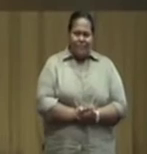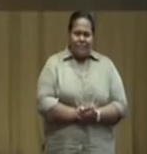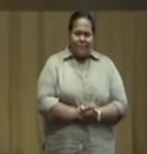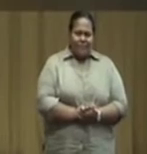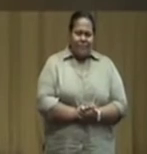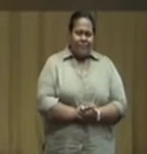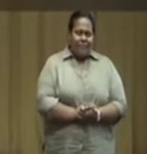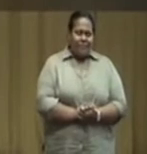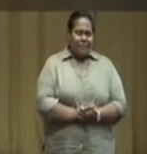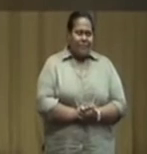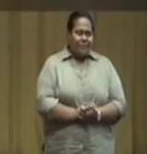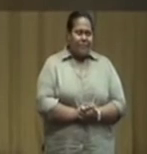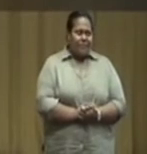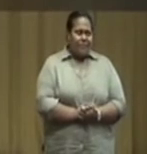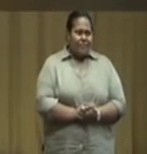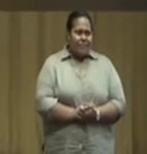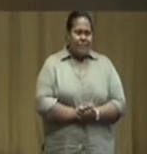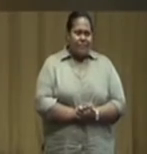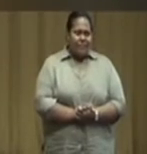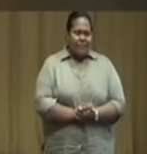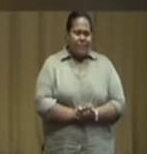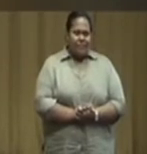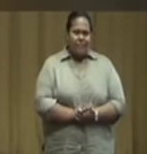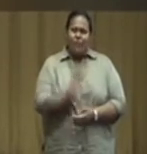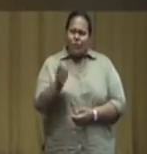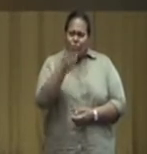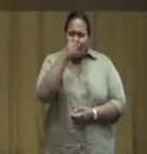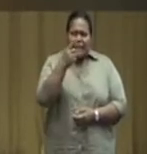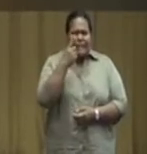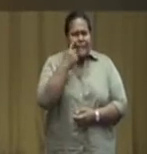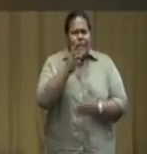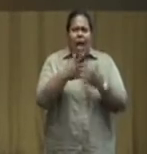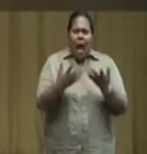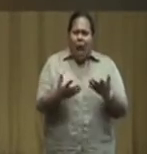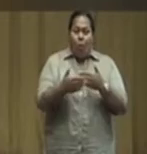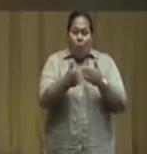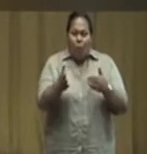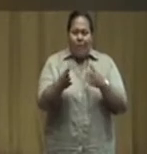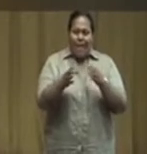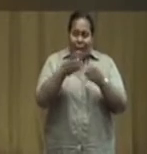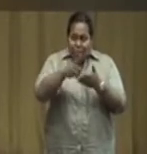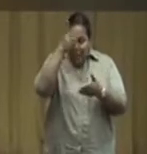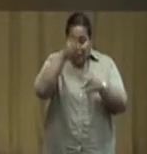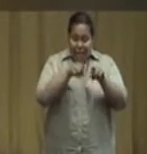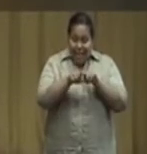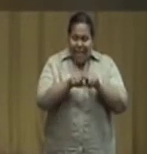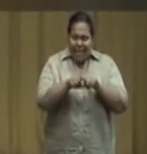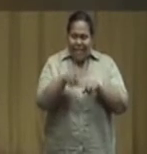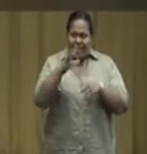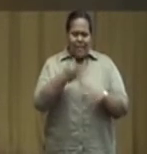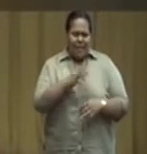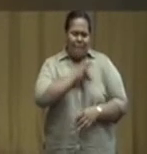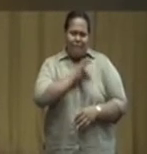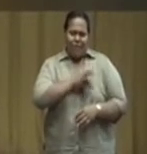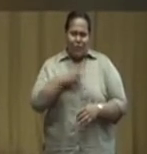which is around the notion of open education resources and learning. And so we asked two